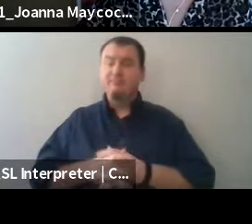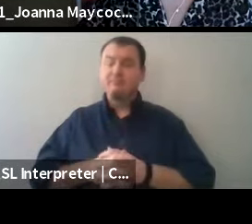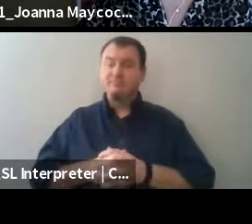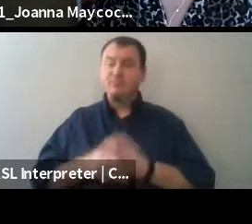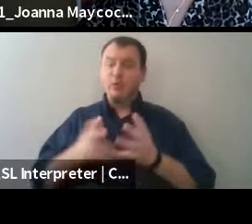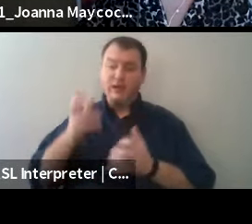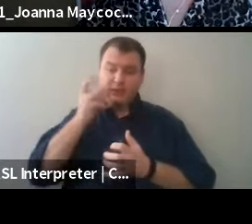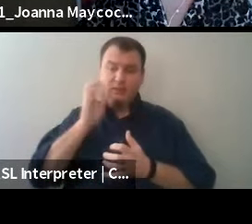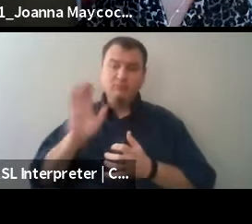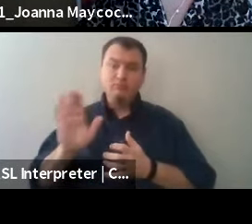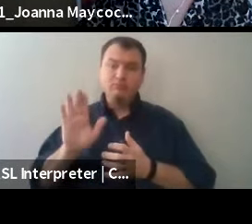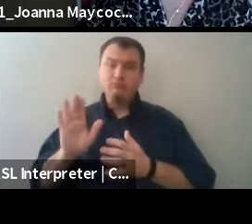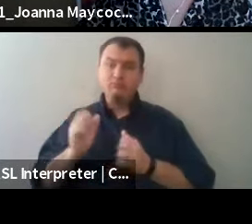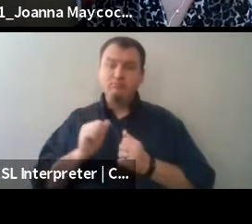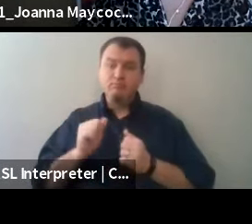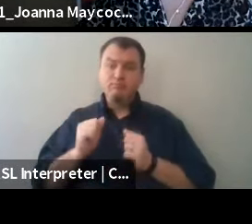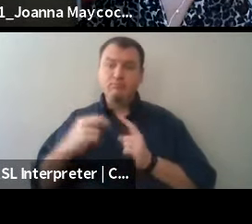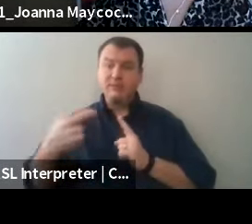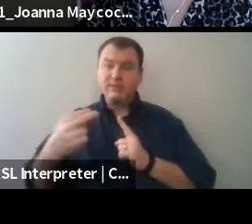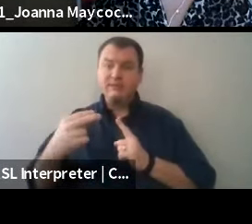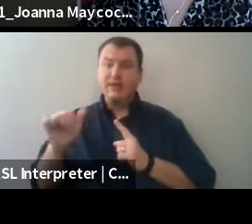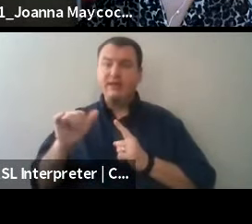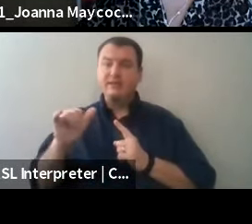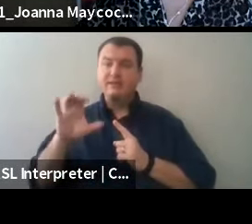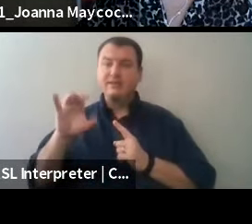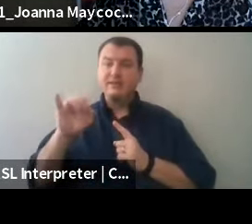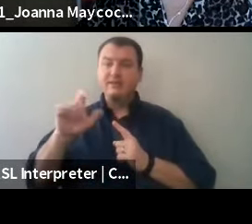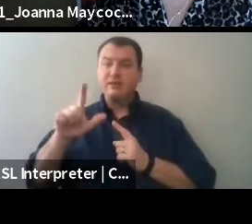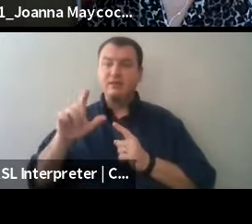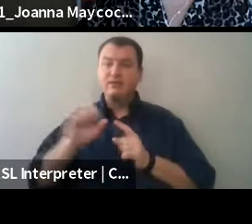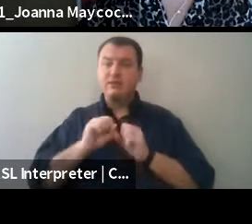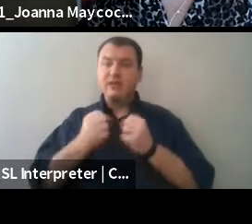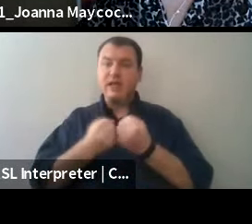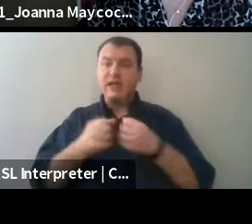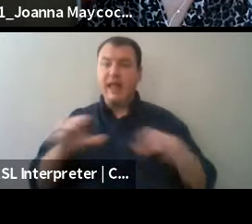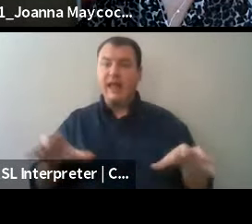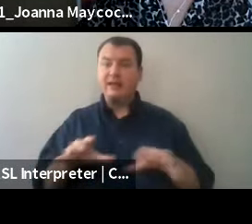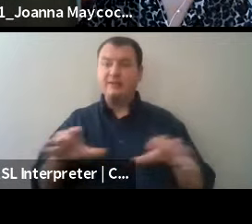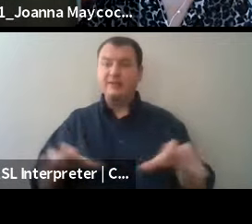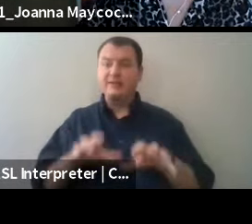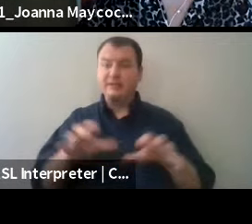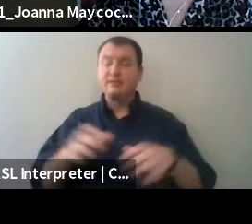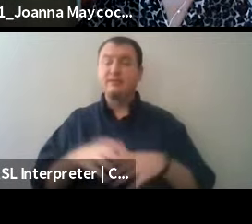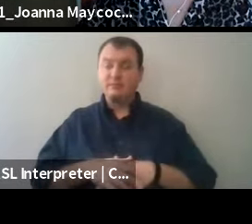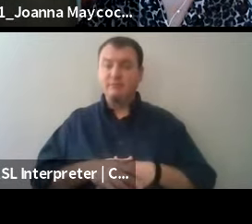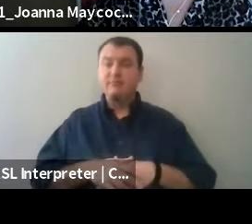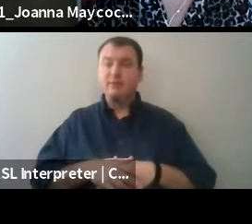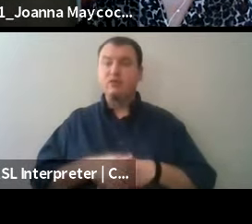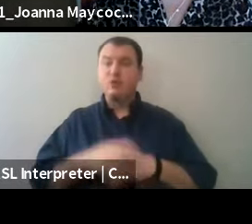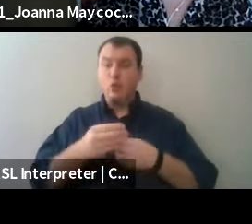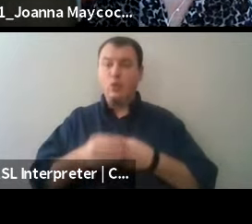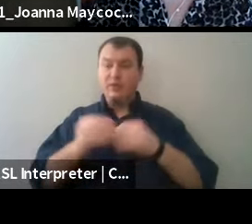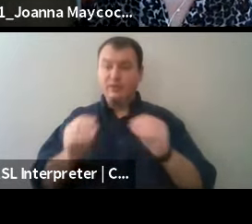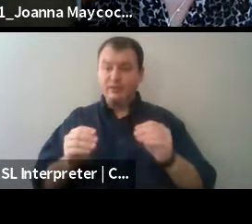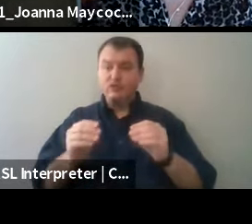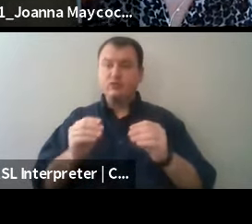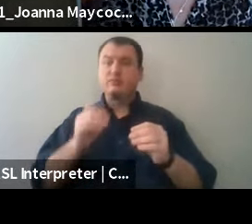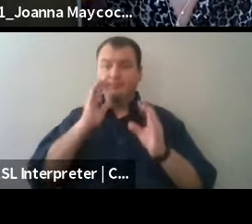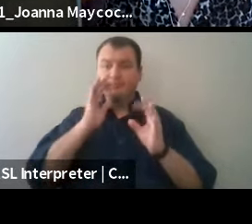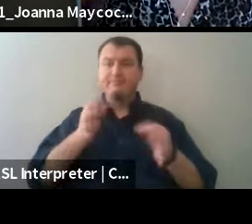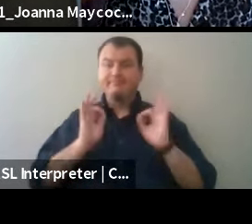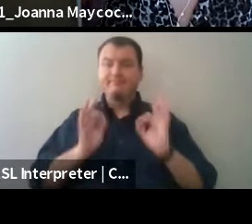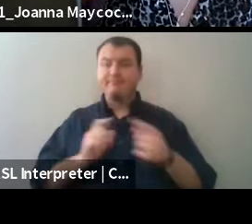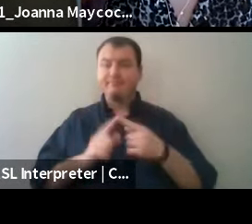Singh, your perspective as a civil society activist, as a civil society organization dedicated to